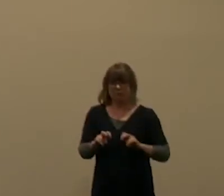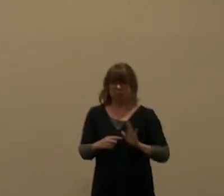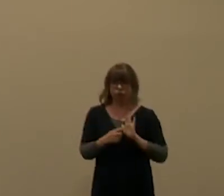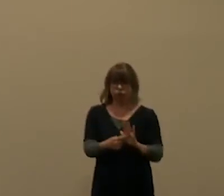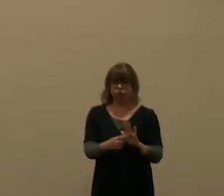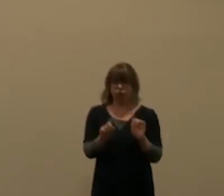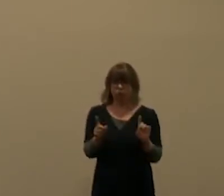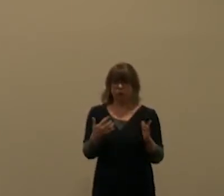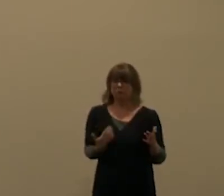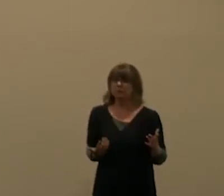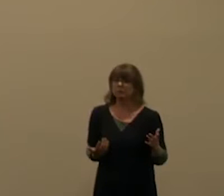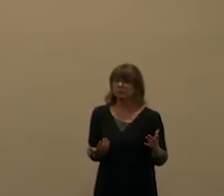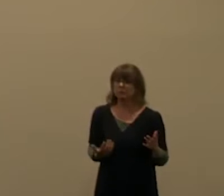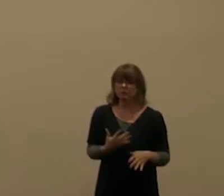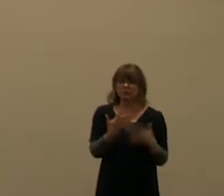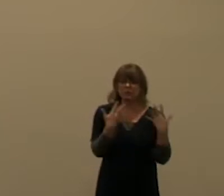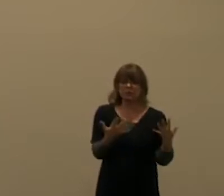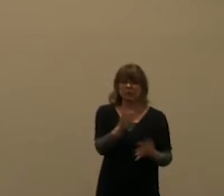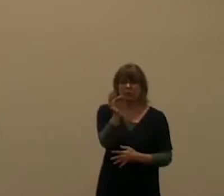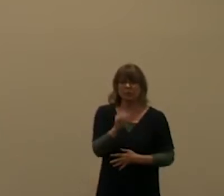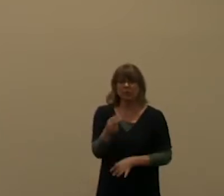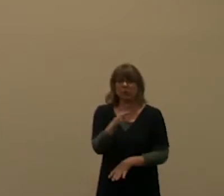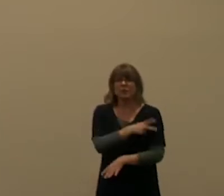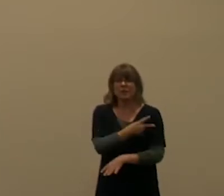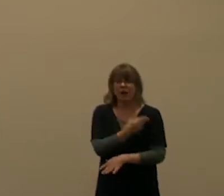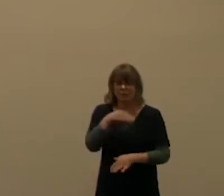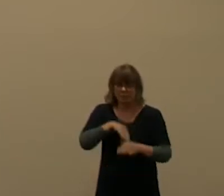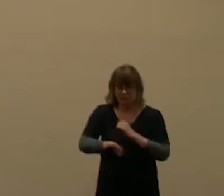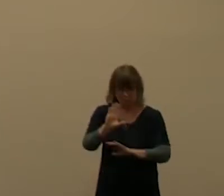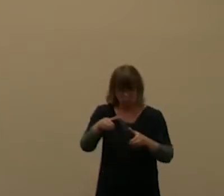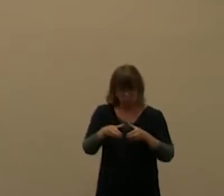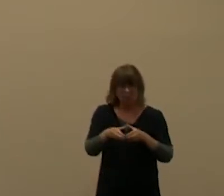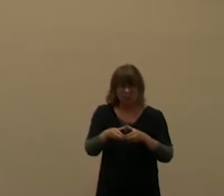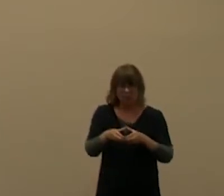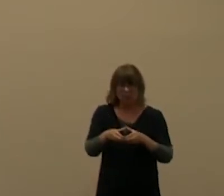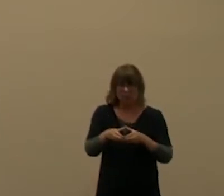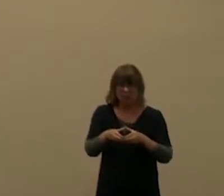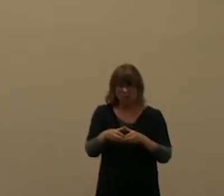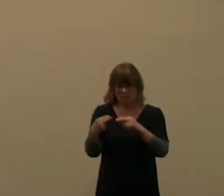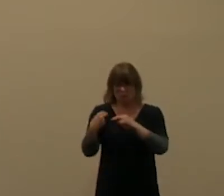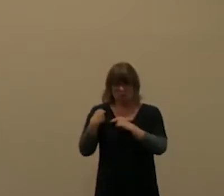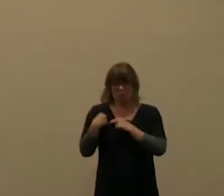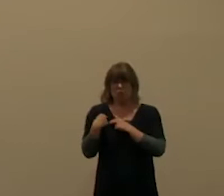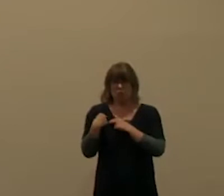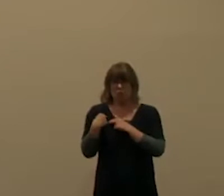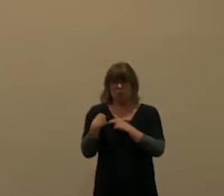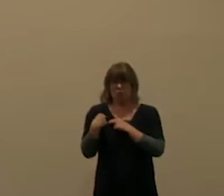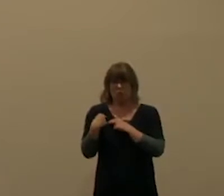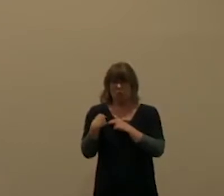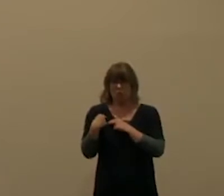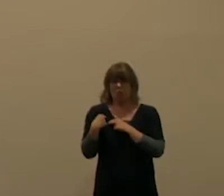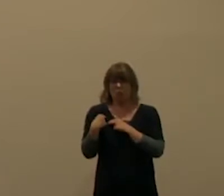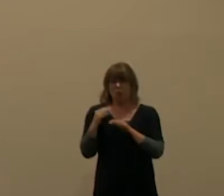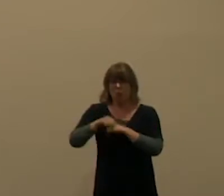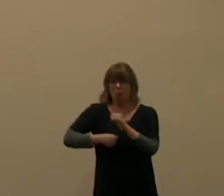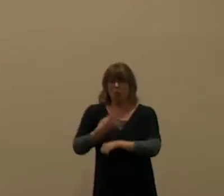that just 10% of the staff in an organization are actually responsible for over